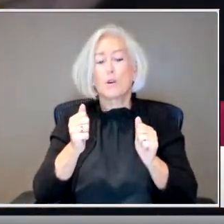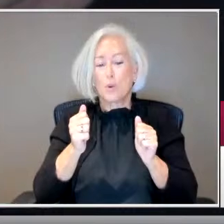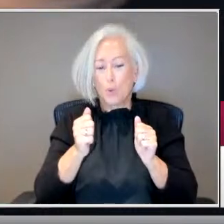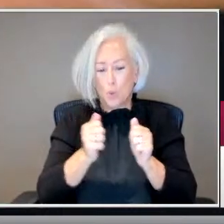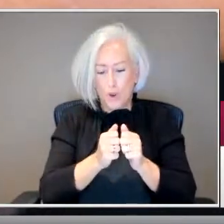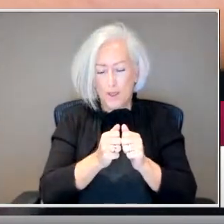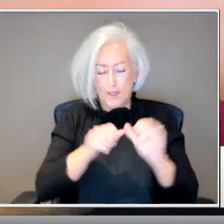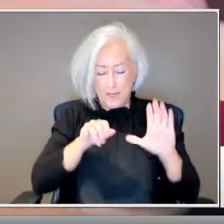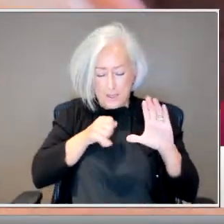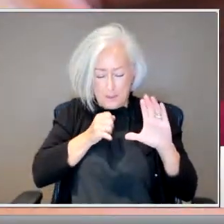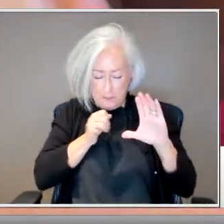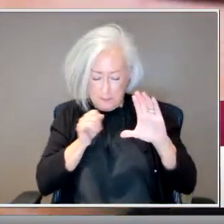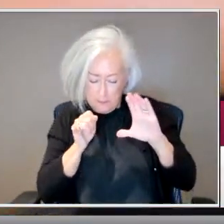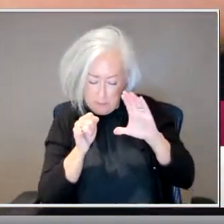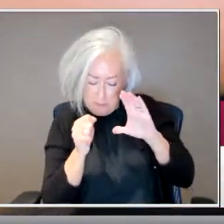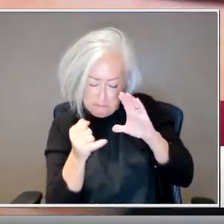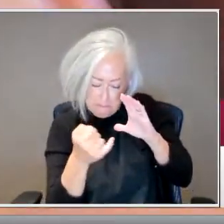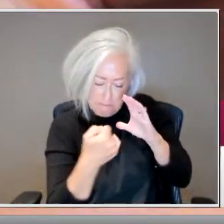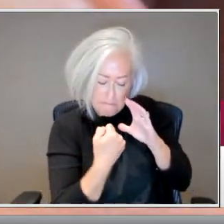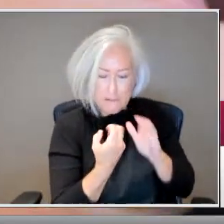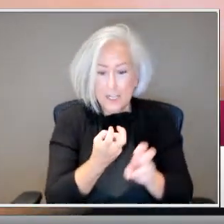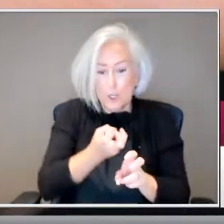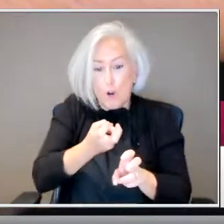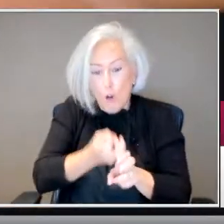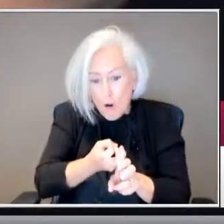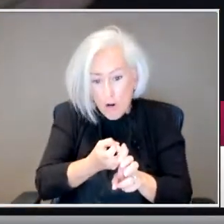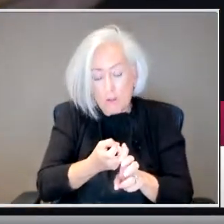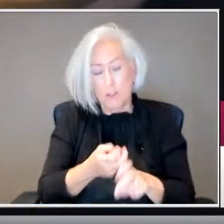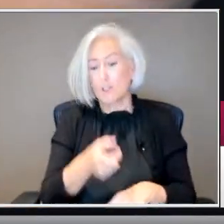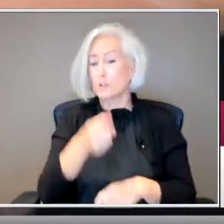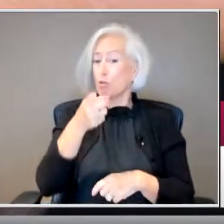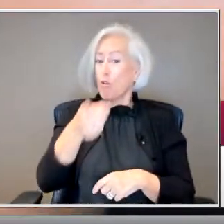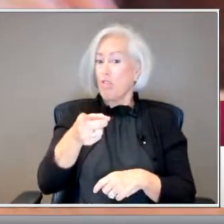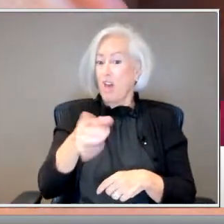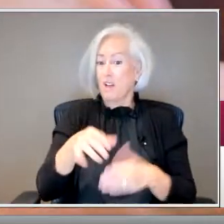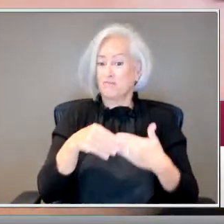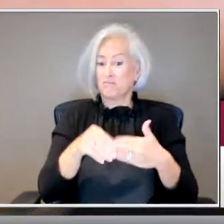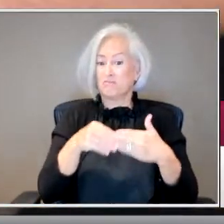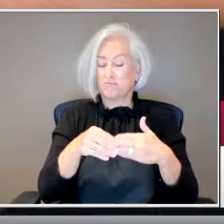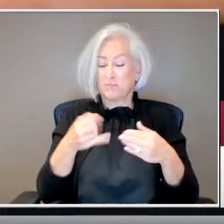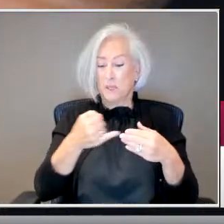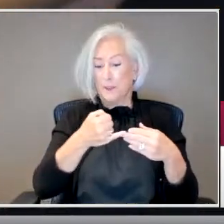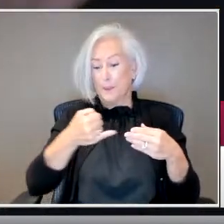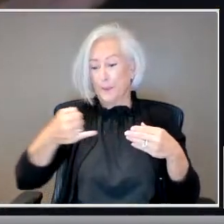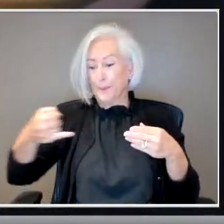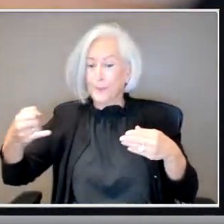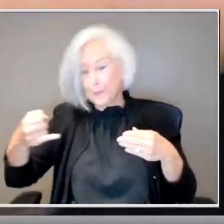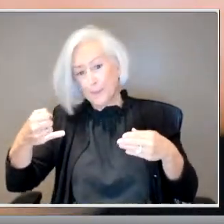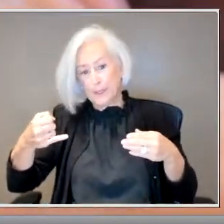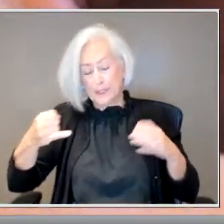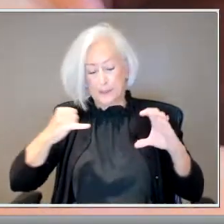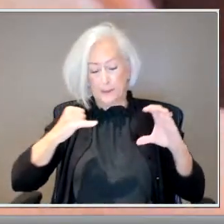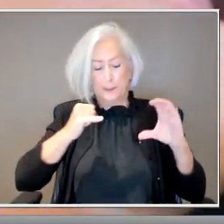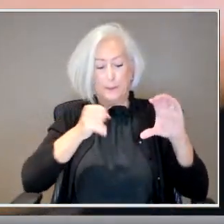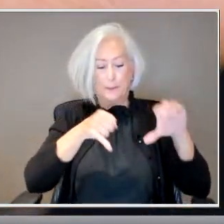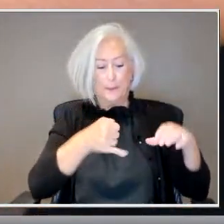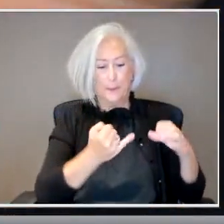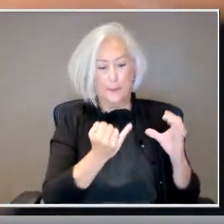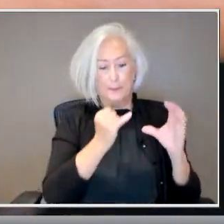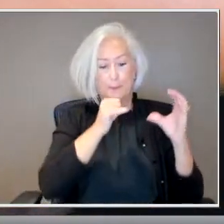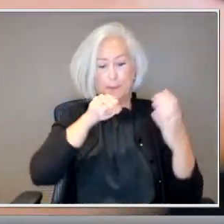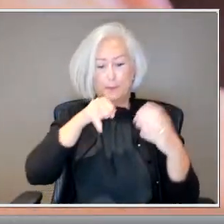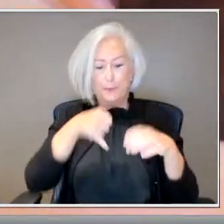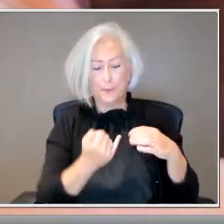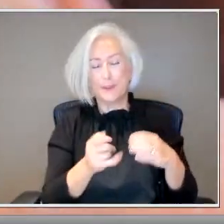all the twists and turns. Yeah. So this magnetic one, it actually feels like a big noodle. It's that soft. That's so cool.